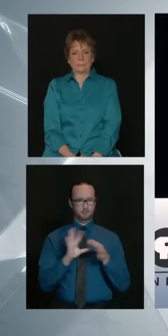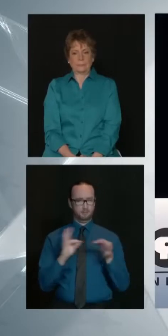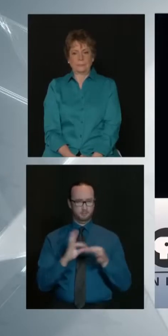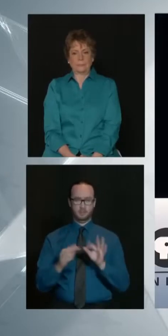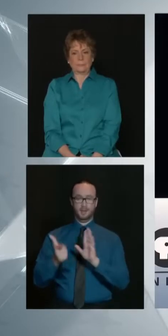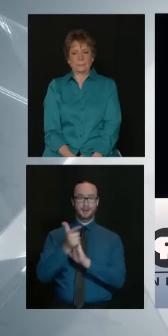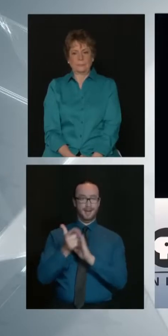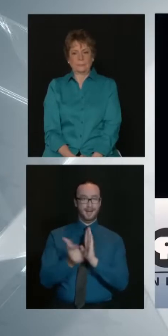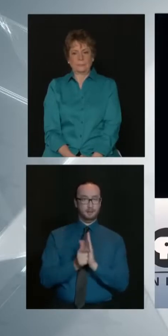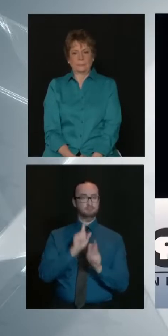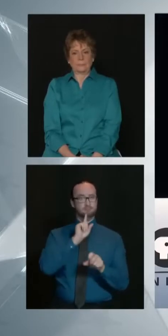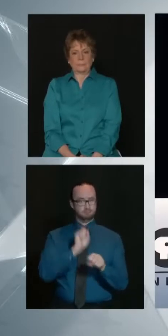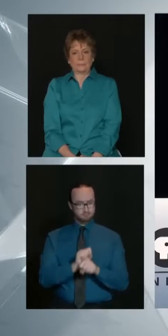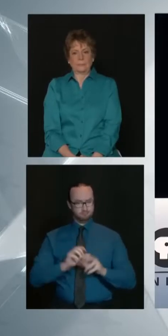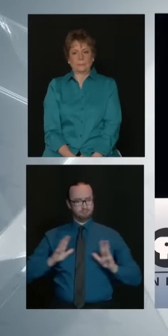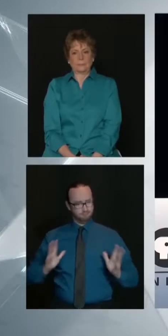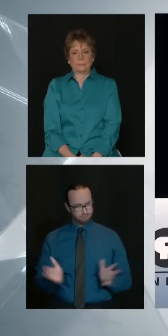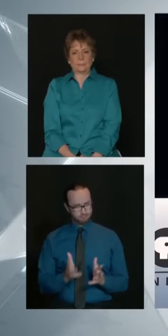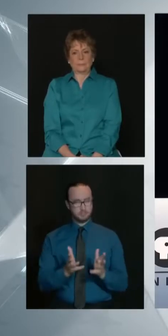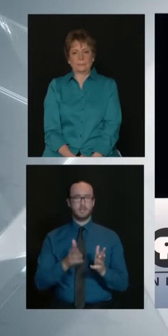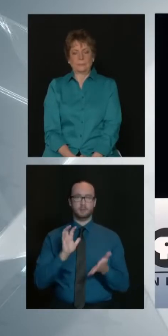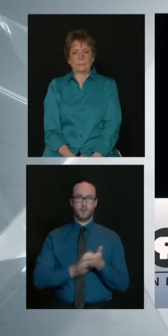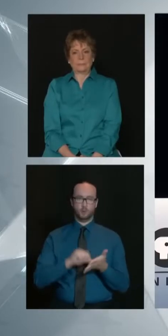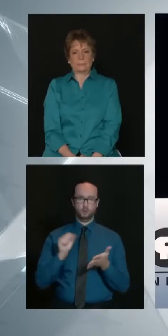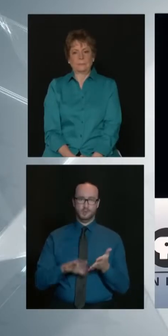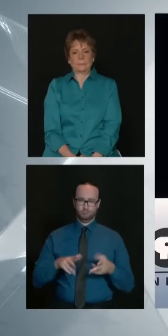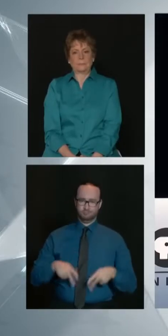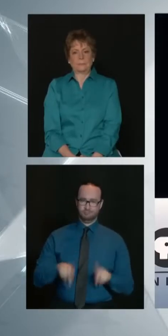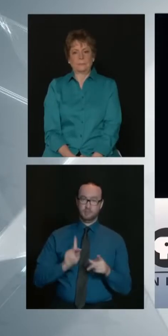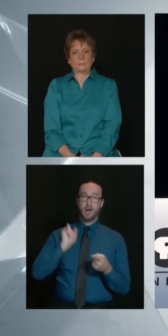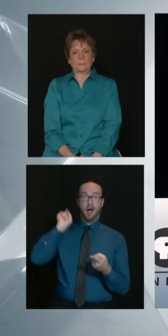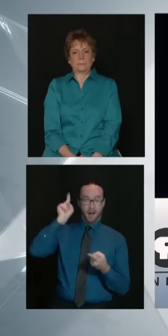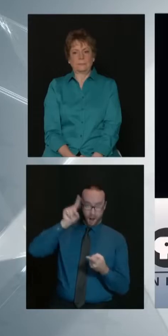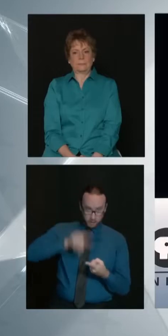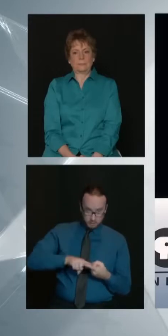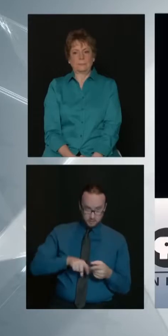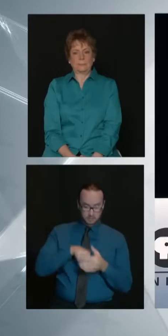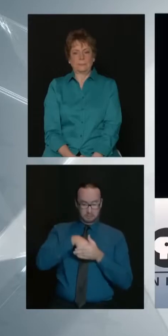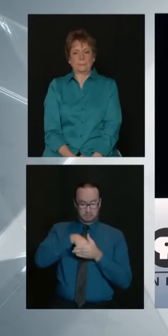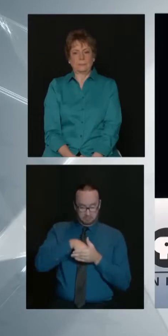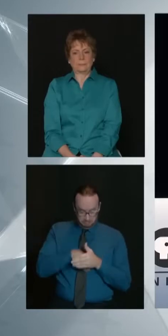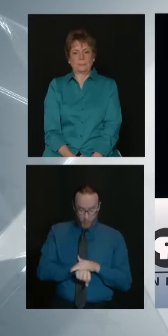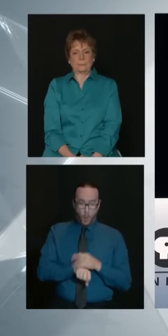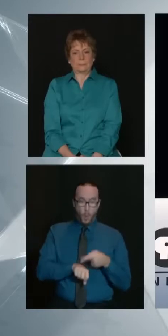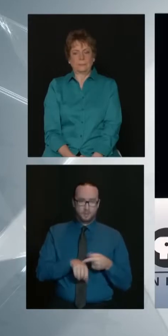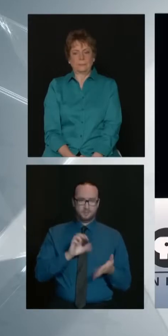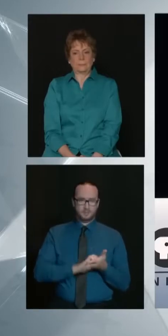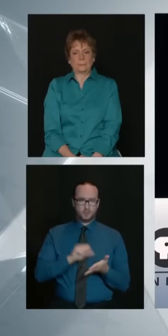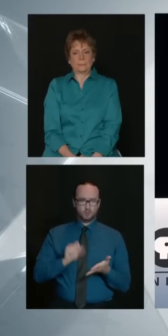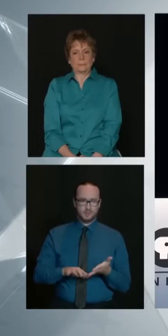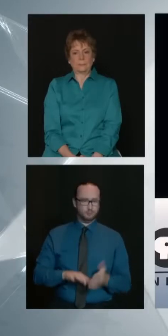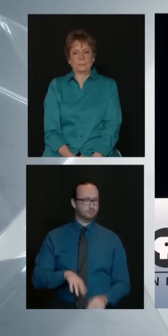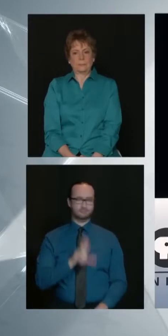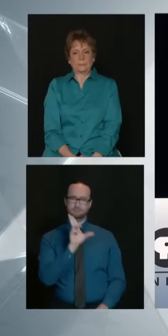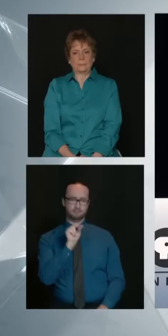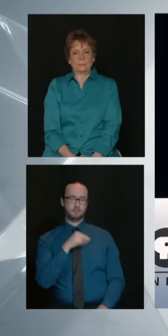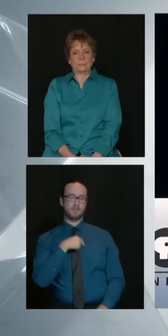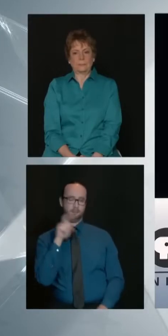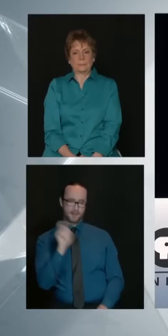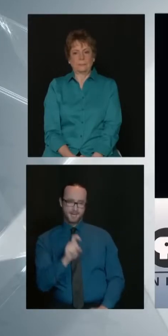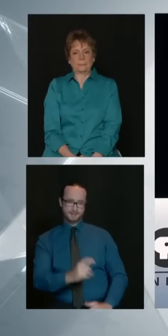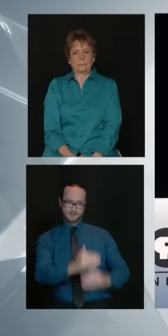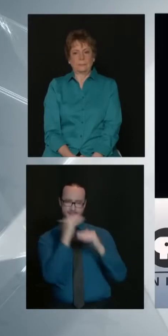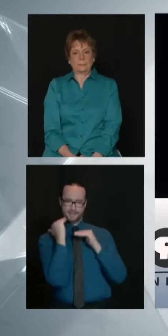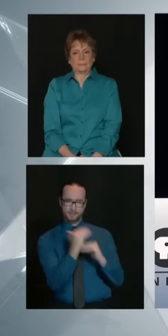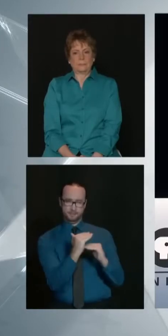of birth. And that is way too radical. That's not what Arizonans want. Common sense limits. Arizona has said 15 weeks makes sense. I think that